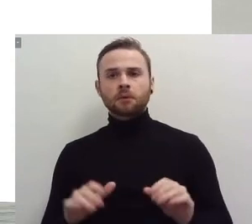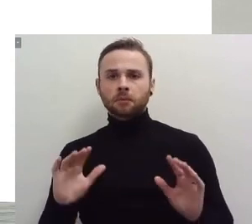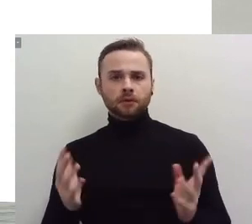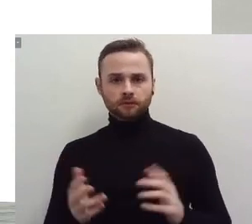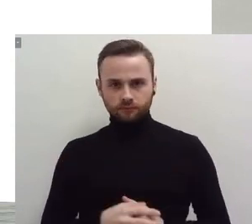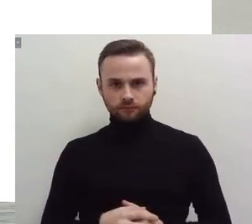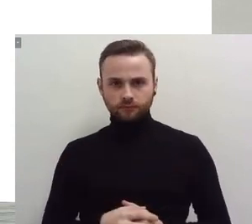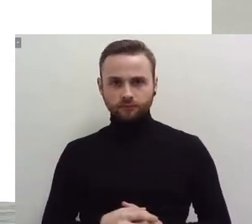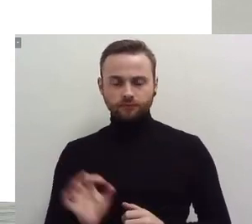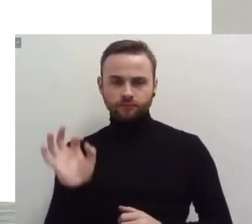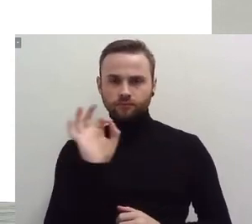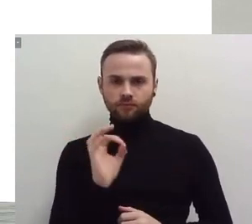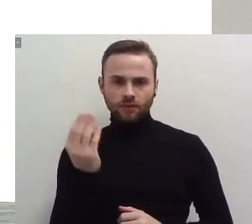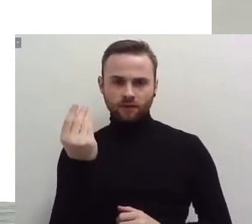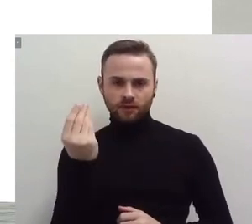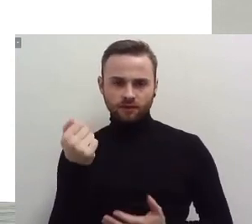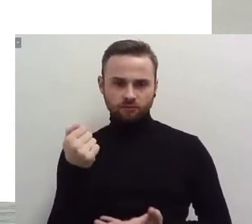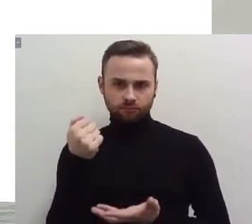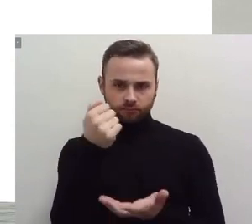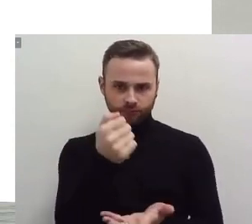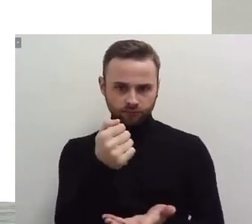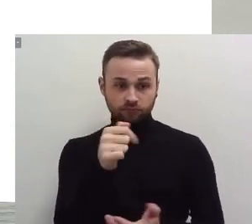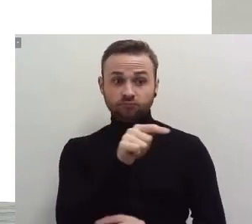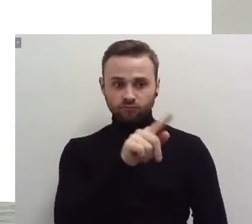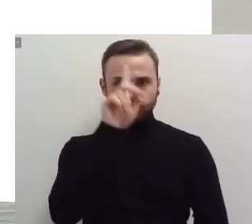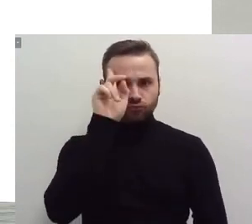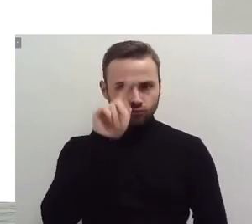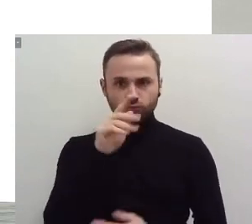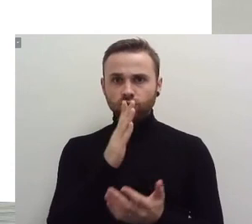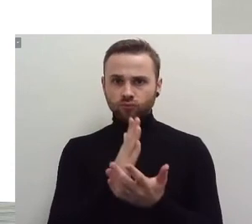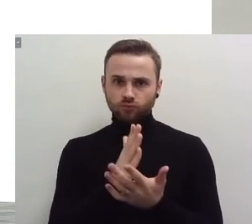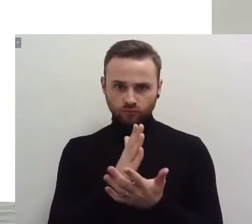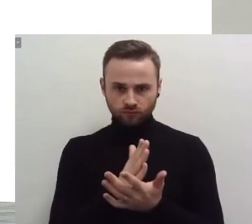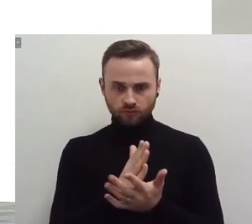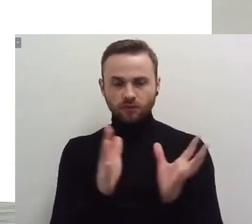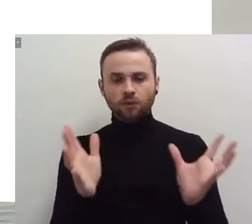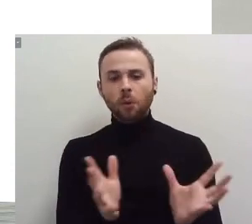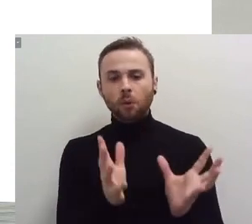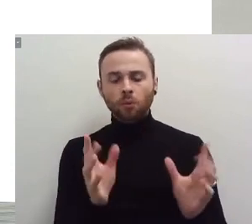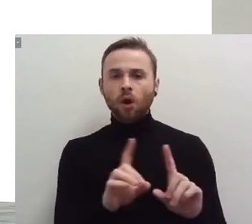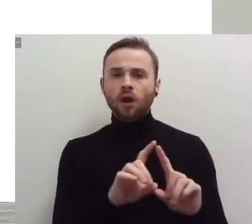and in different placements and homes, they won't ask, and they won't definitely won't ask for more,